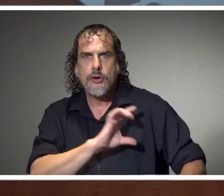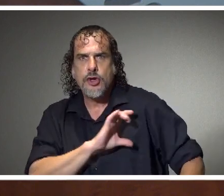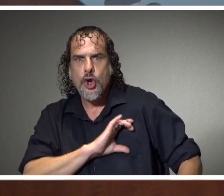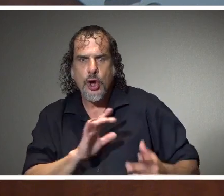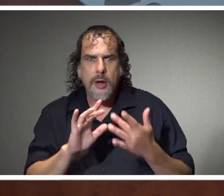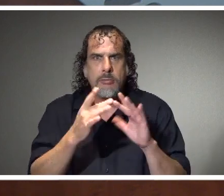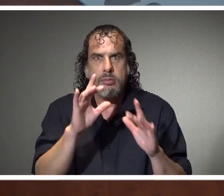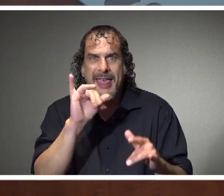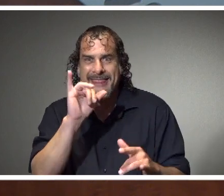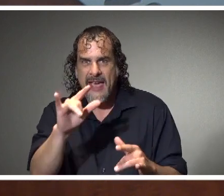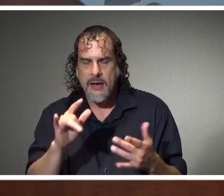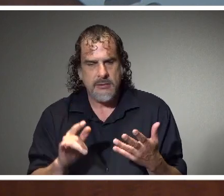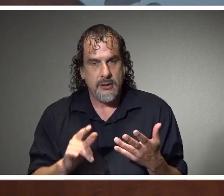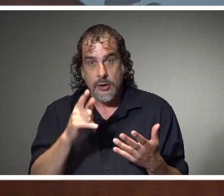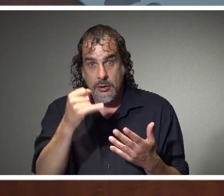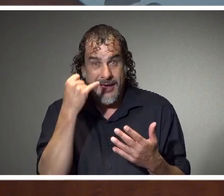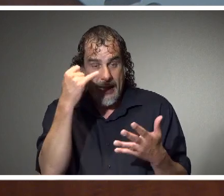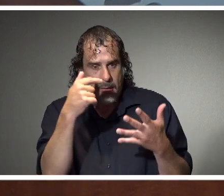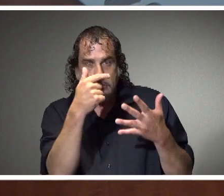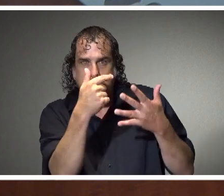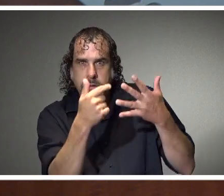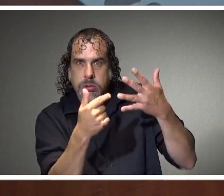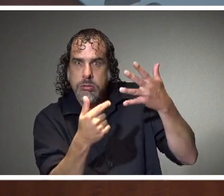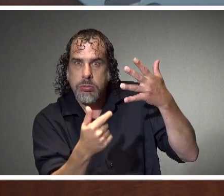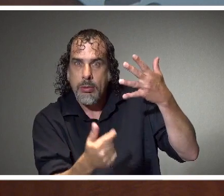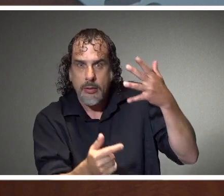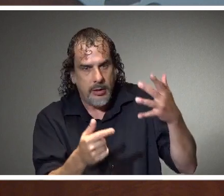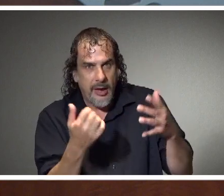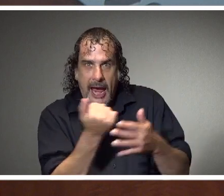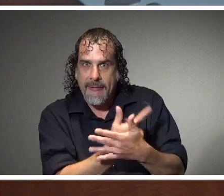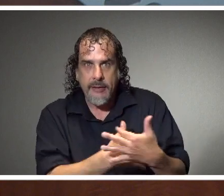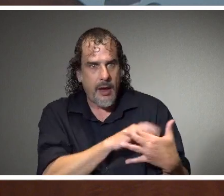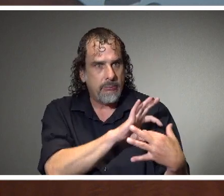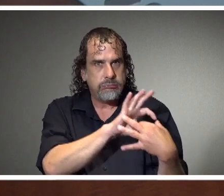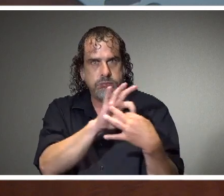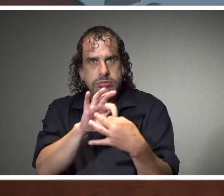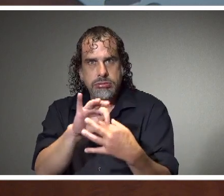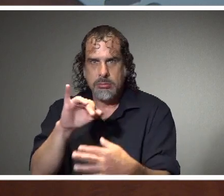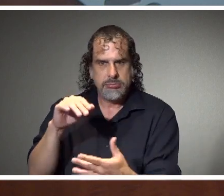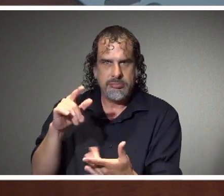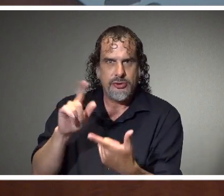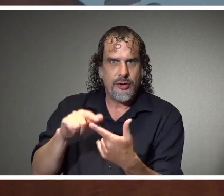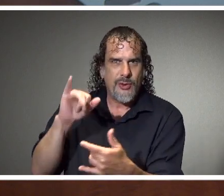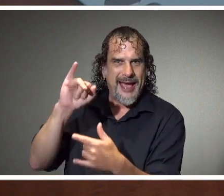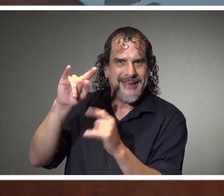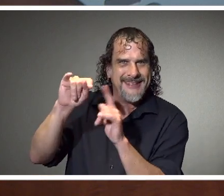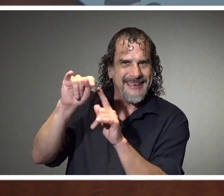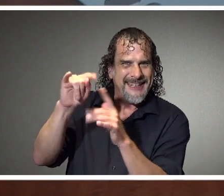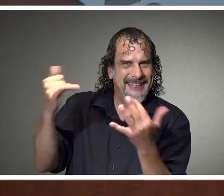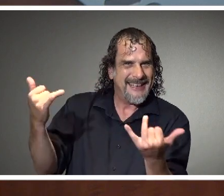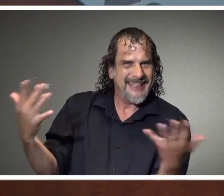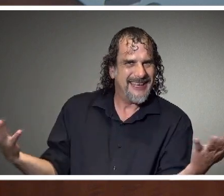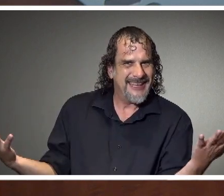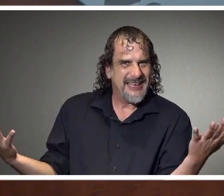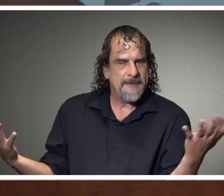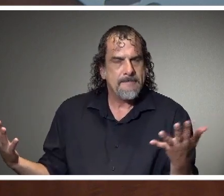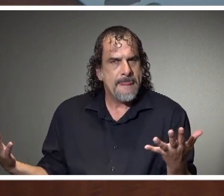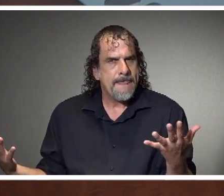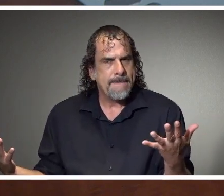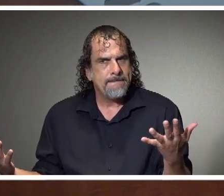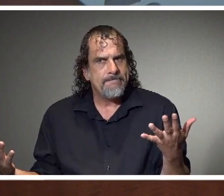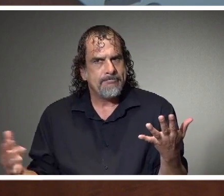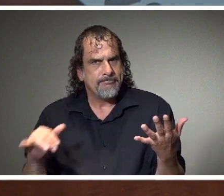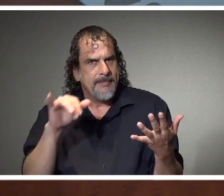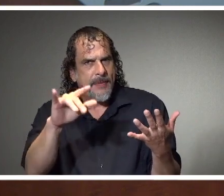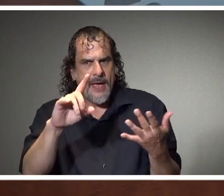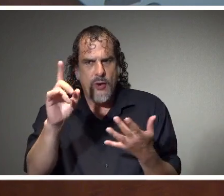you get the idea. Most everything today is high-tech and IT-based, and so that's